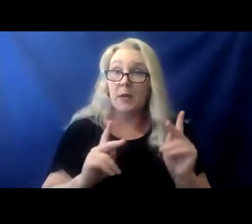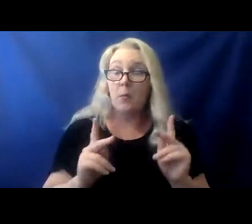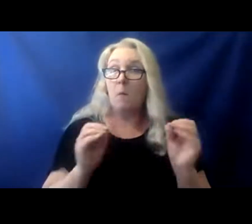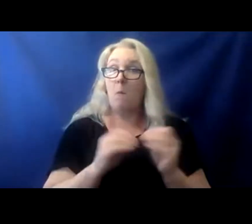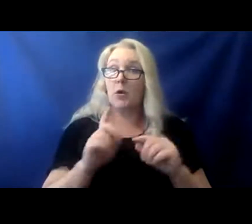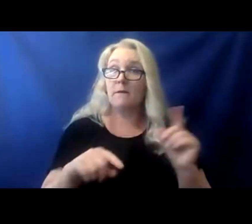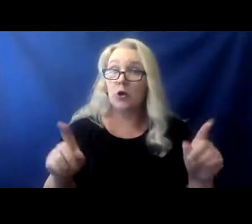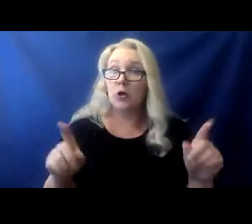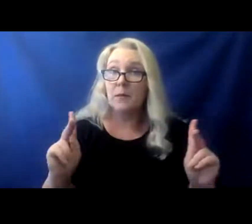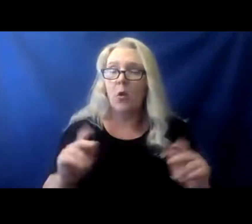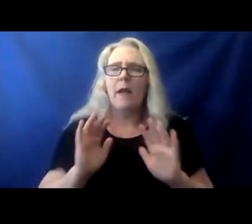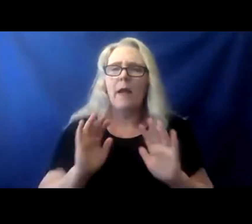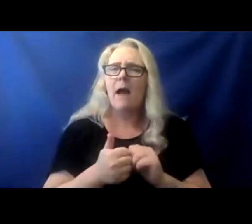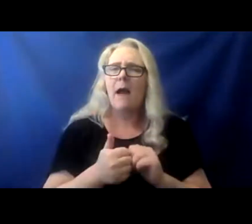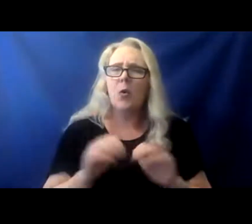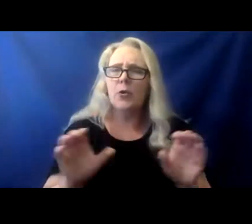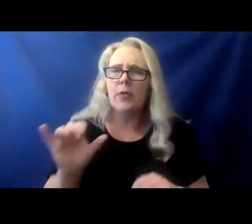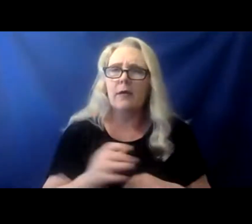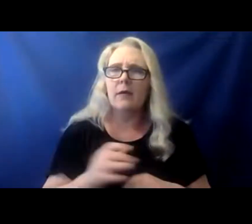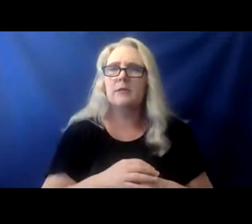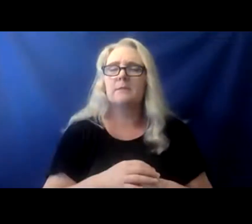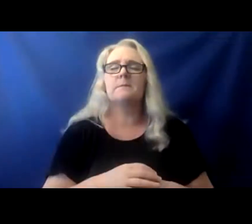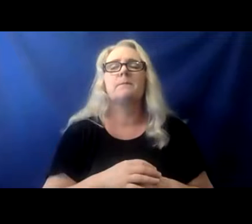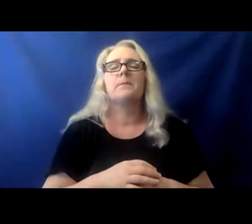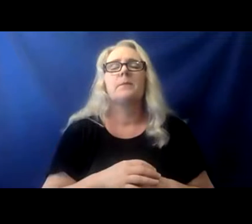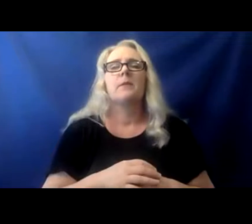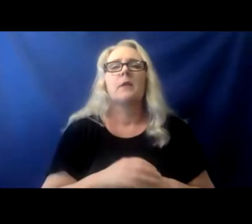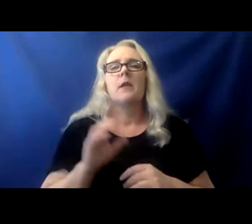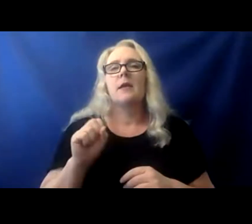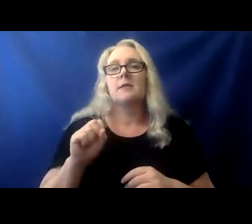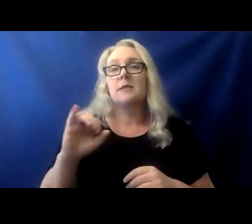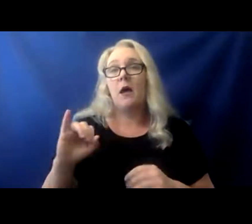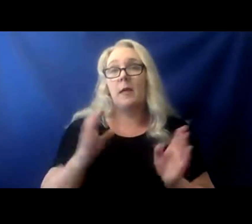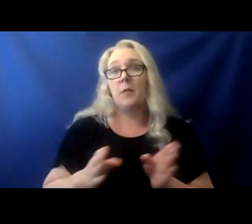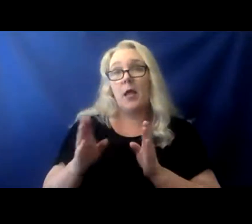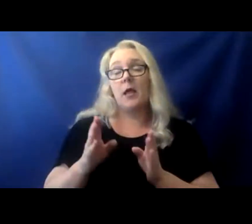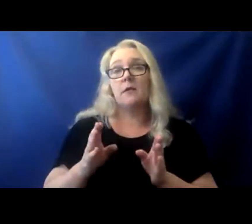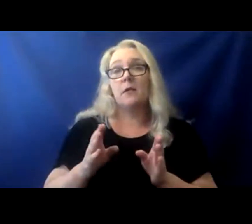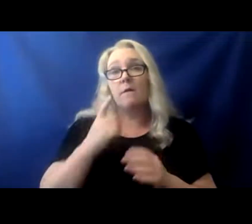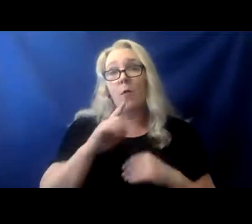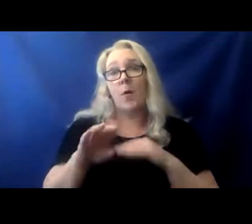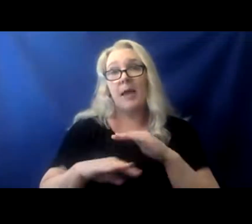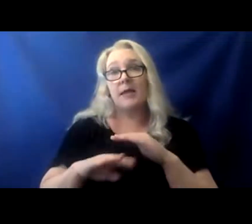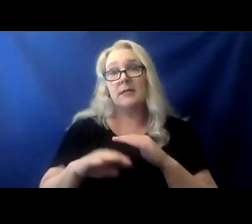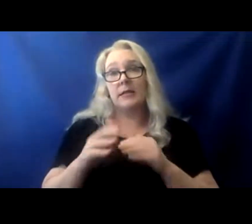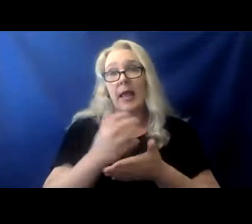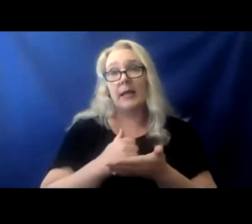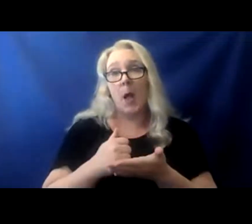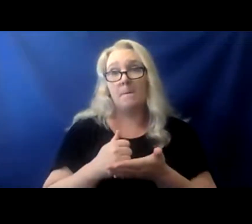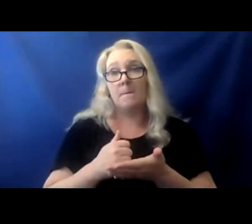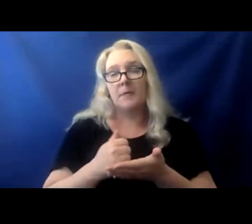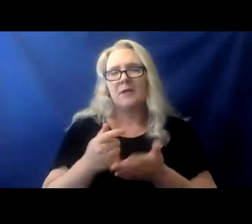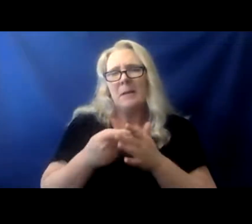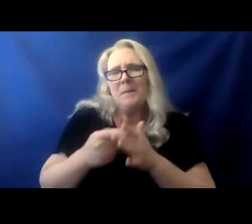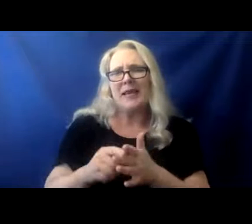people? How can we do that in every way? The SSI plan to bring back basic income, begin to bring it back